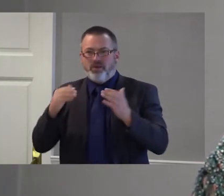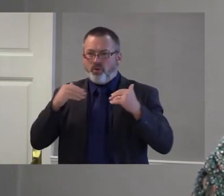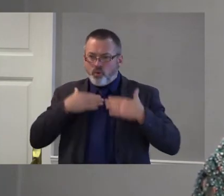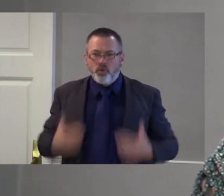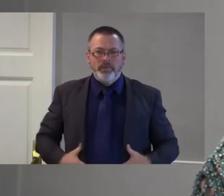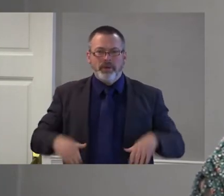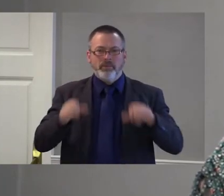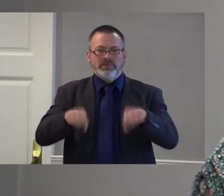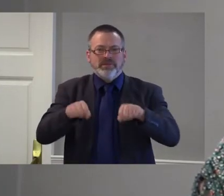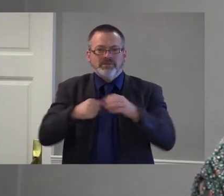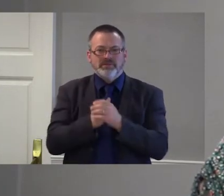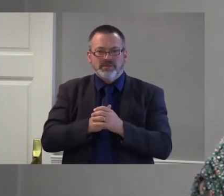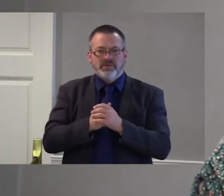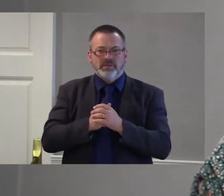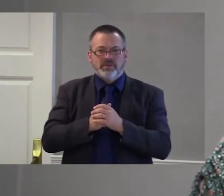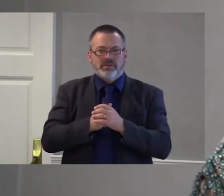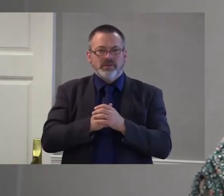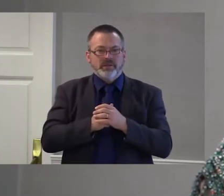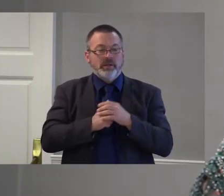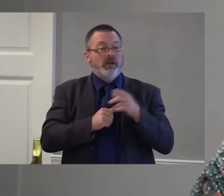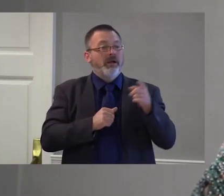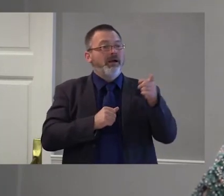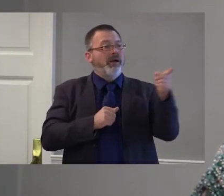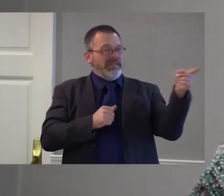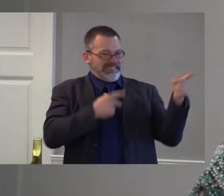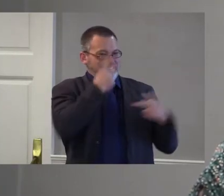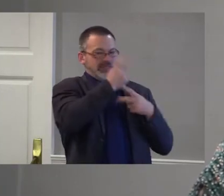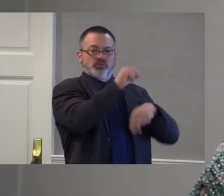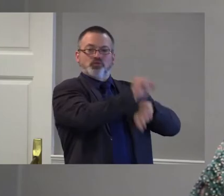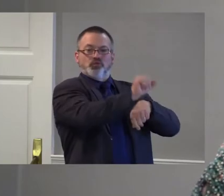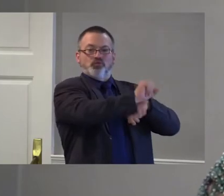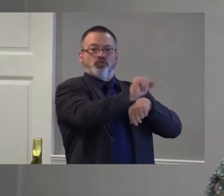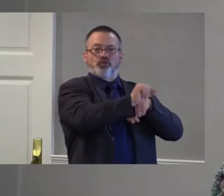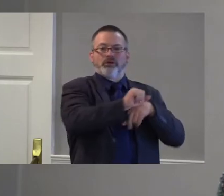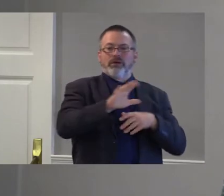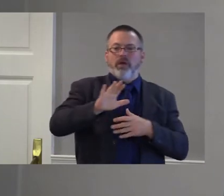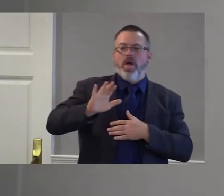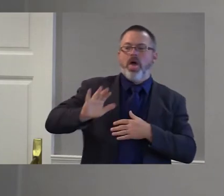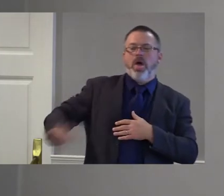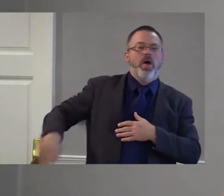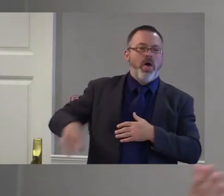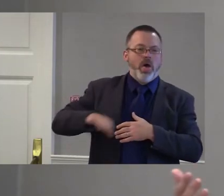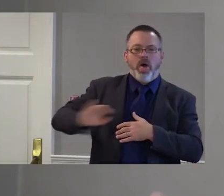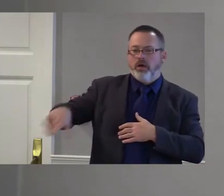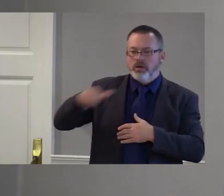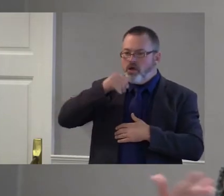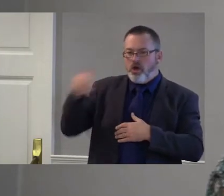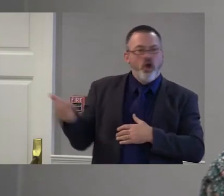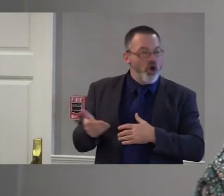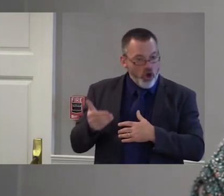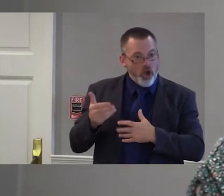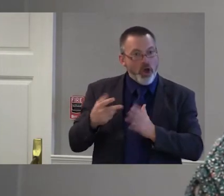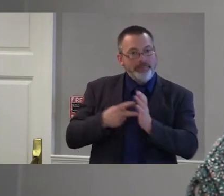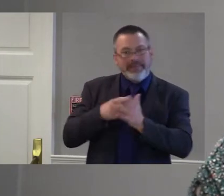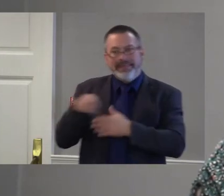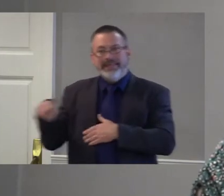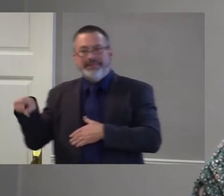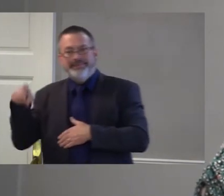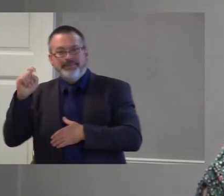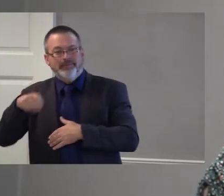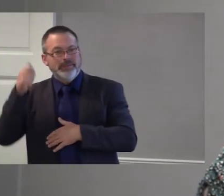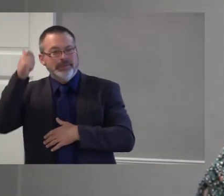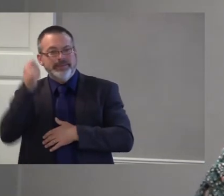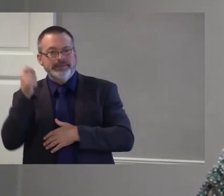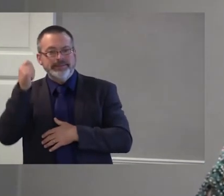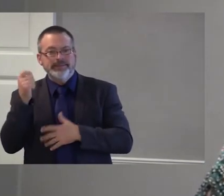deny entrance to our friends who use service animals, not embracing full human potential. And we know that students and parents need to fight for